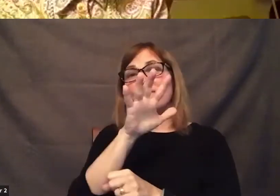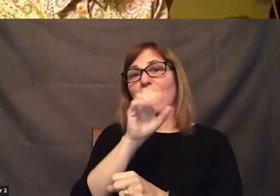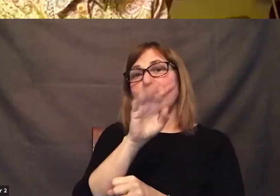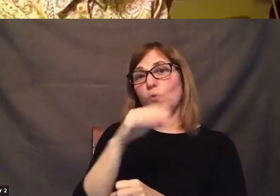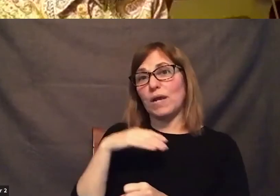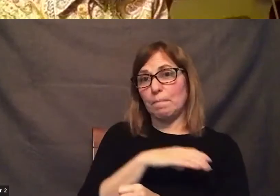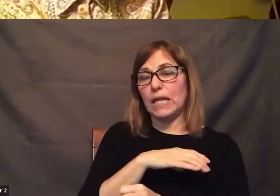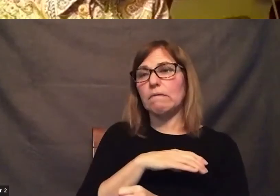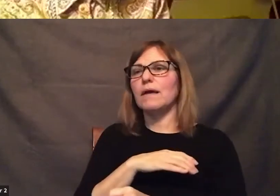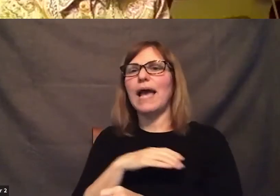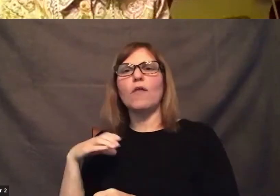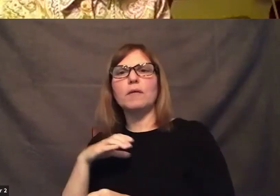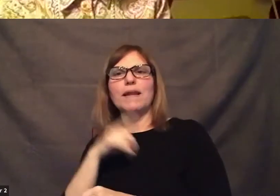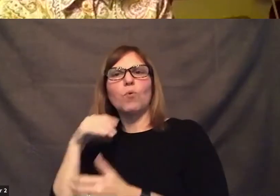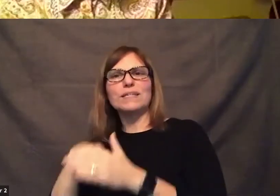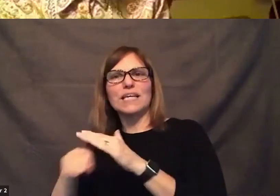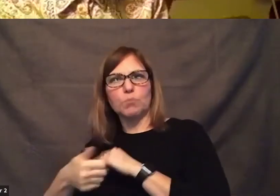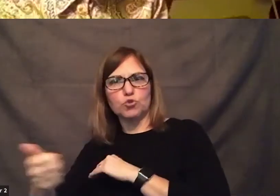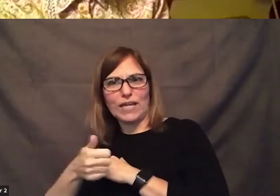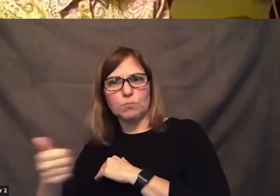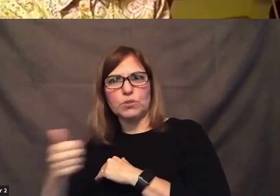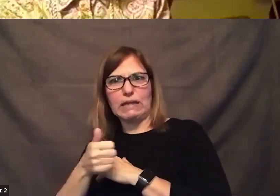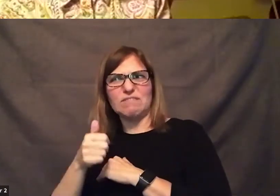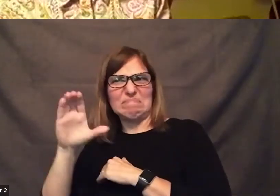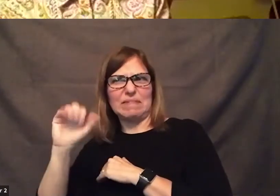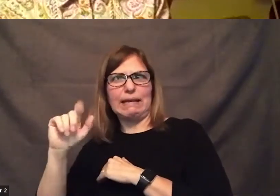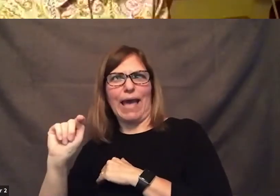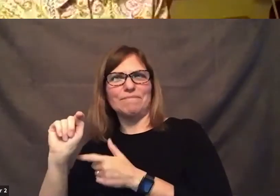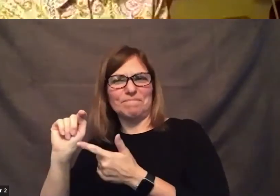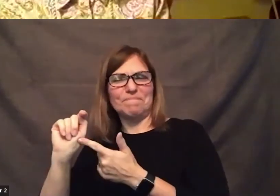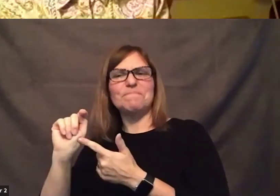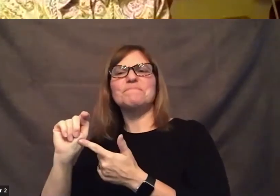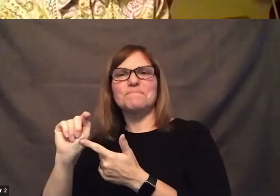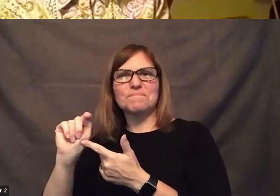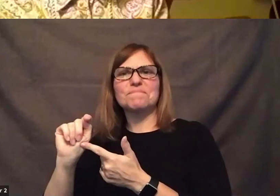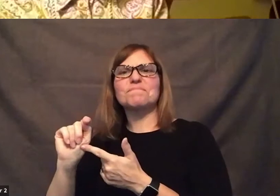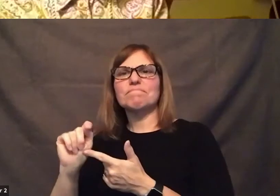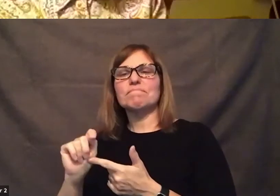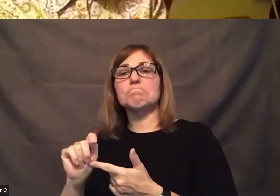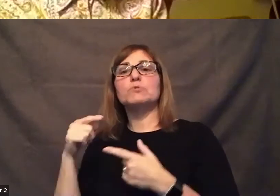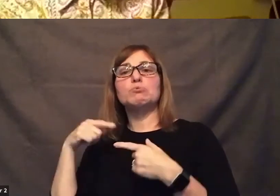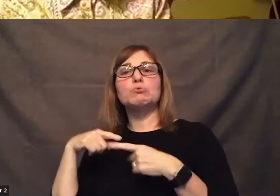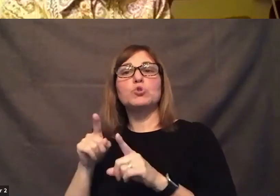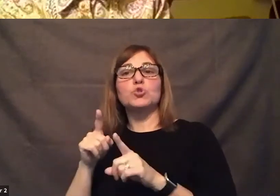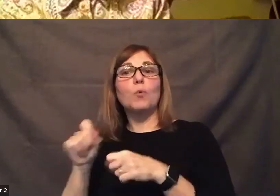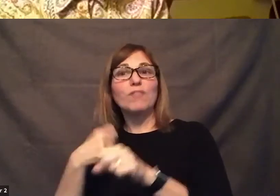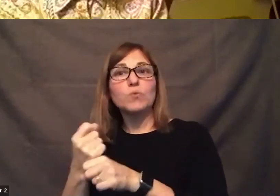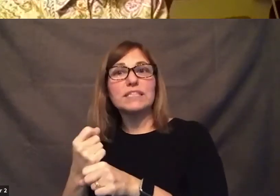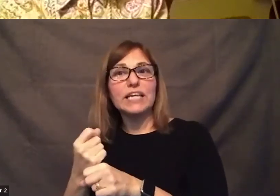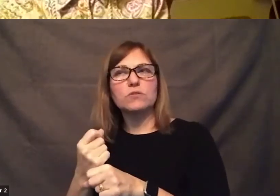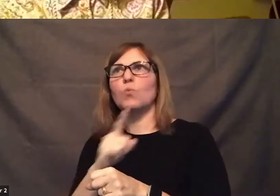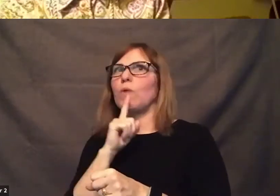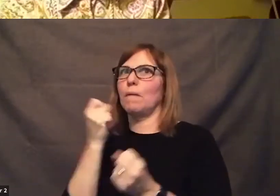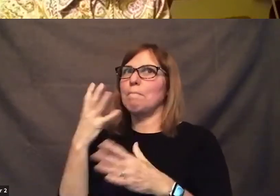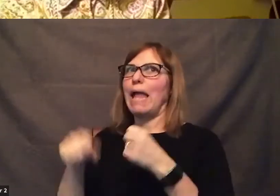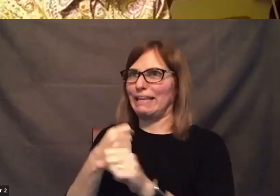for Accessible Transportation, which is known as CAT. And over those years, which were many, many years of working